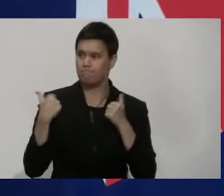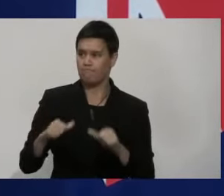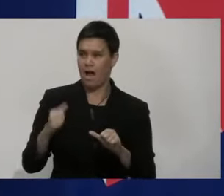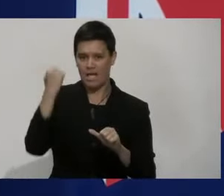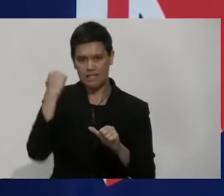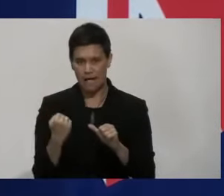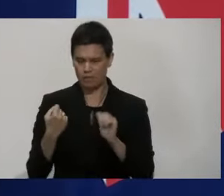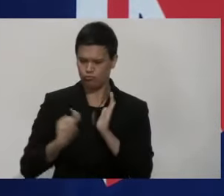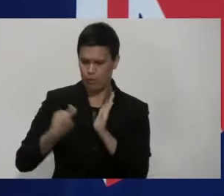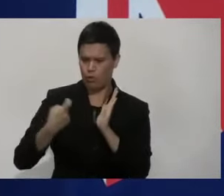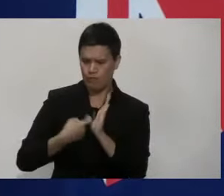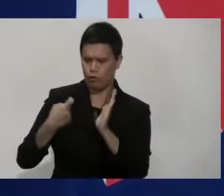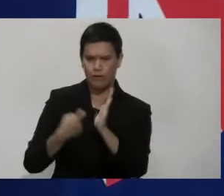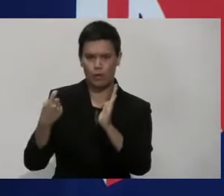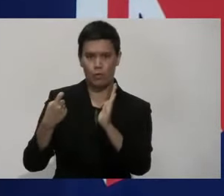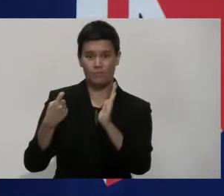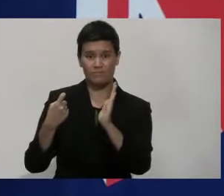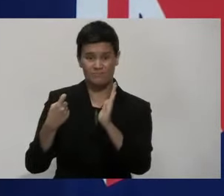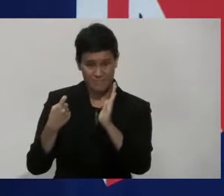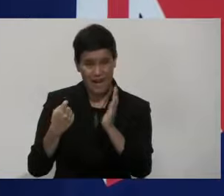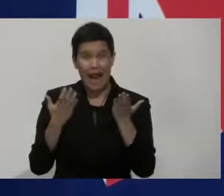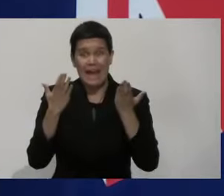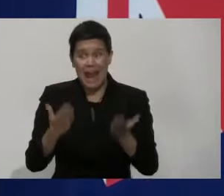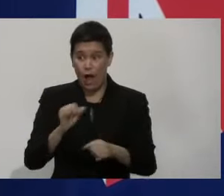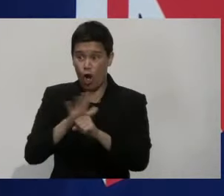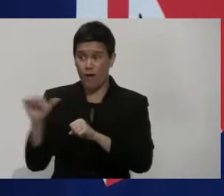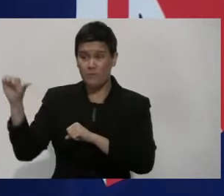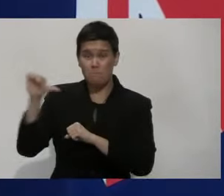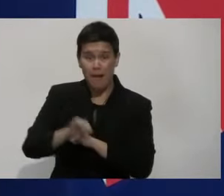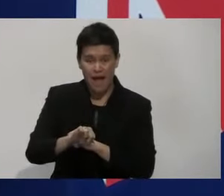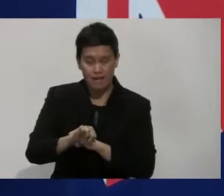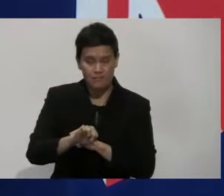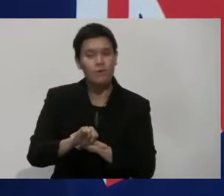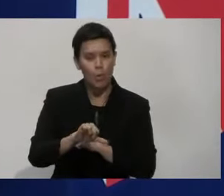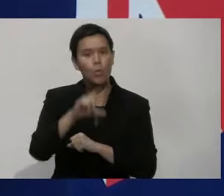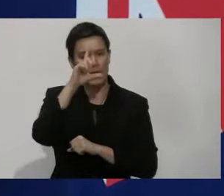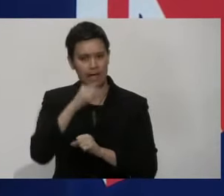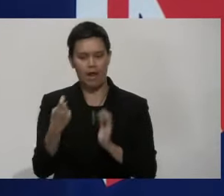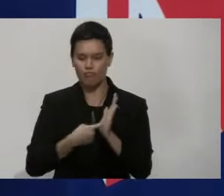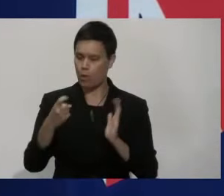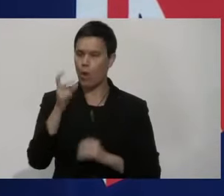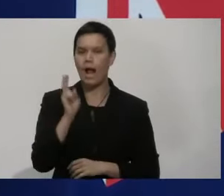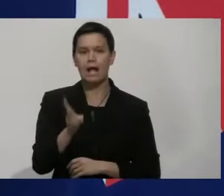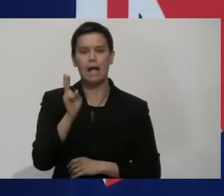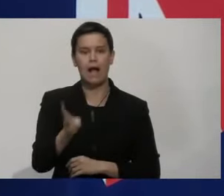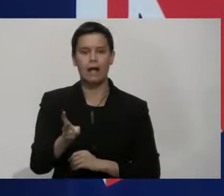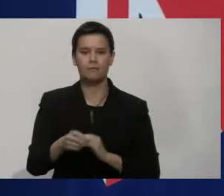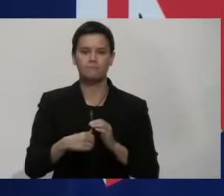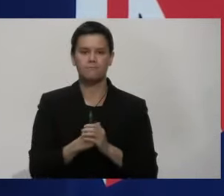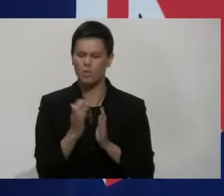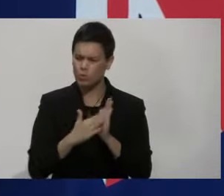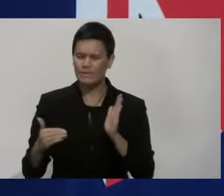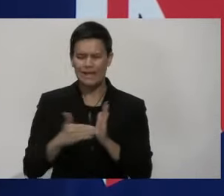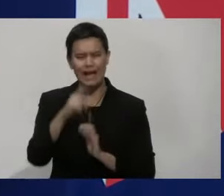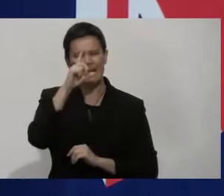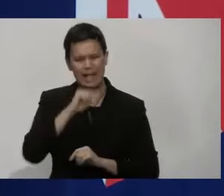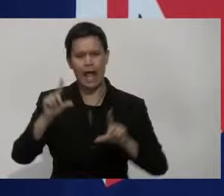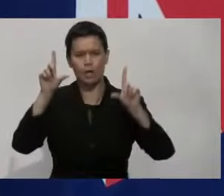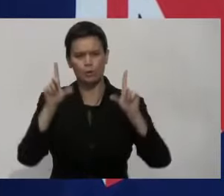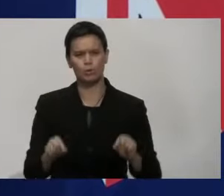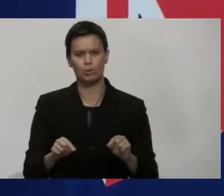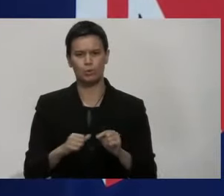around resurgence. And if any one country knows how to bounce back, it is us. This has been a hard